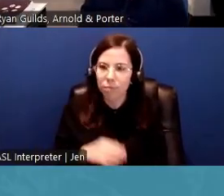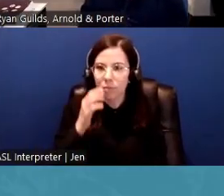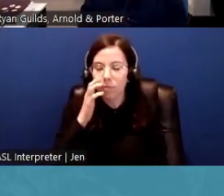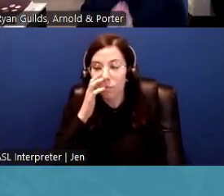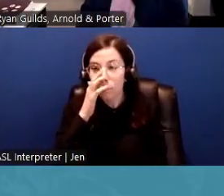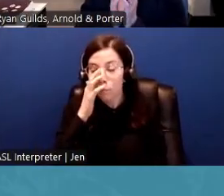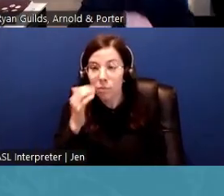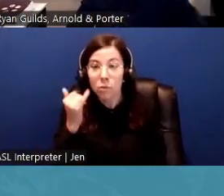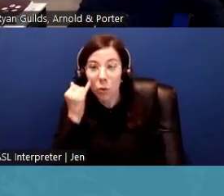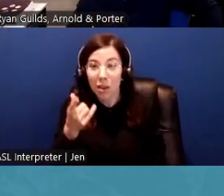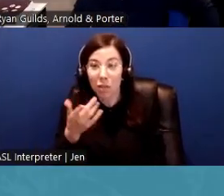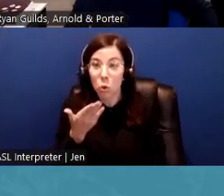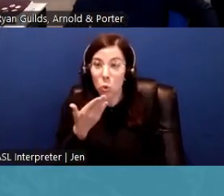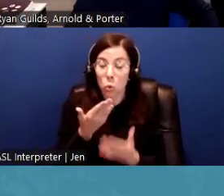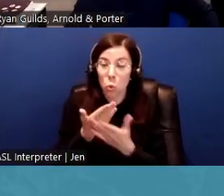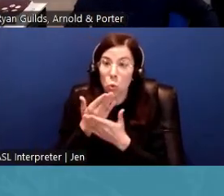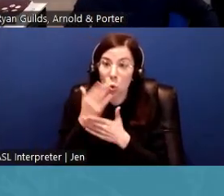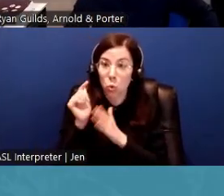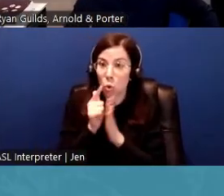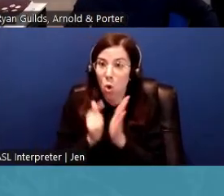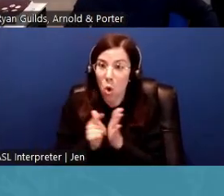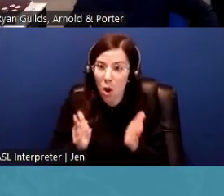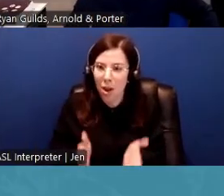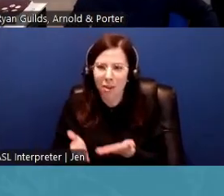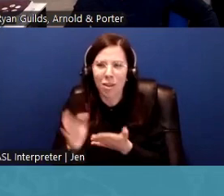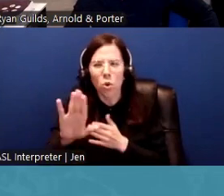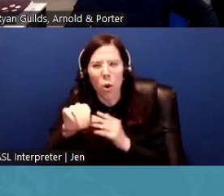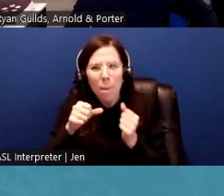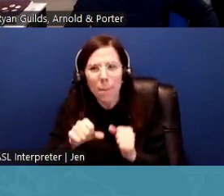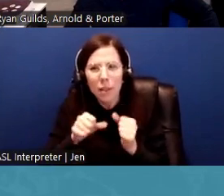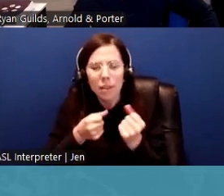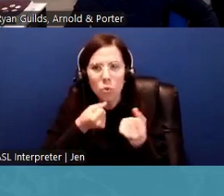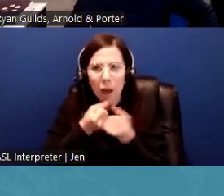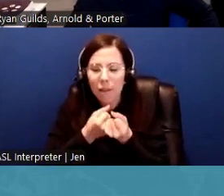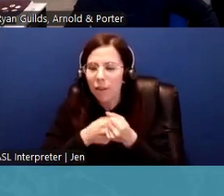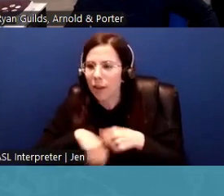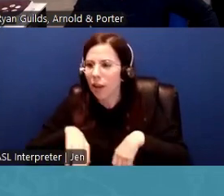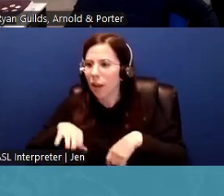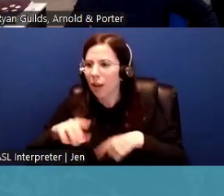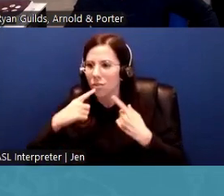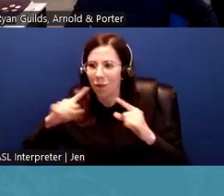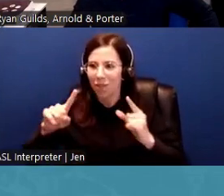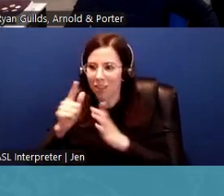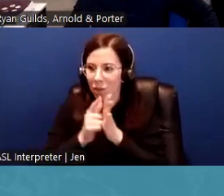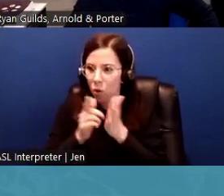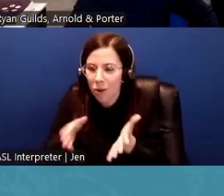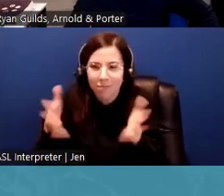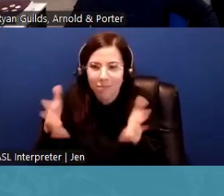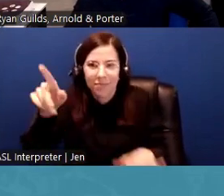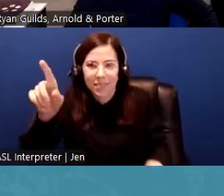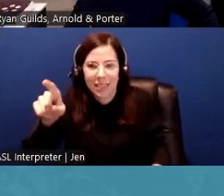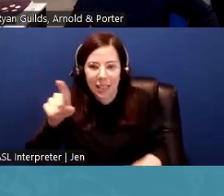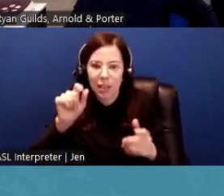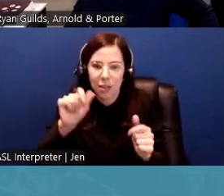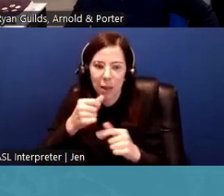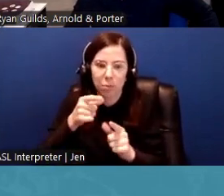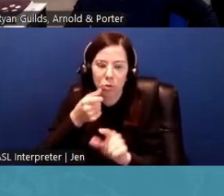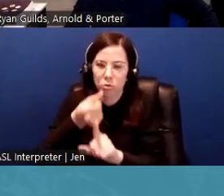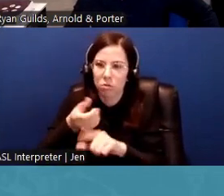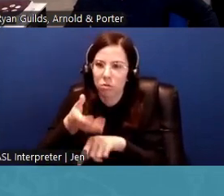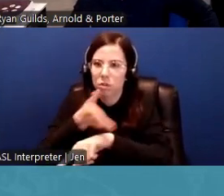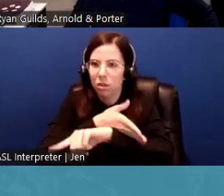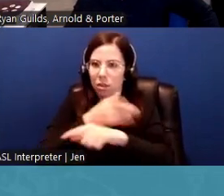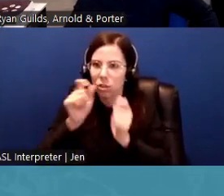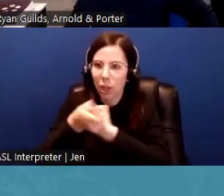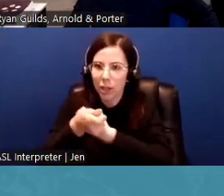new, your ability to advocate, your ability to be effective as a lawyer is all you really need in order to make a difference.